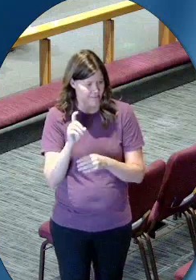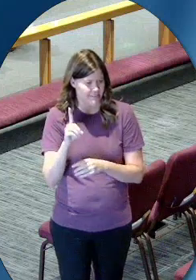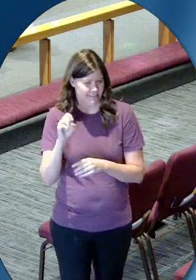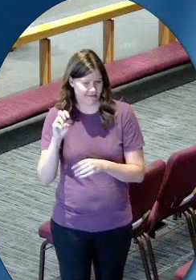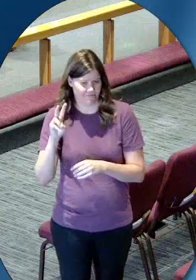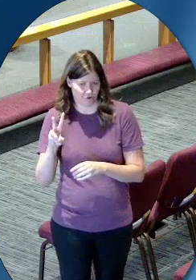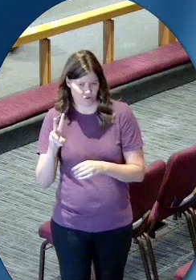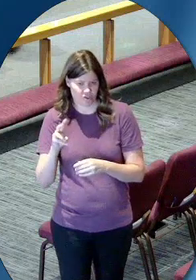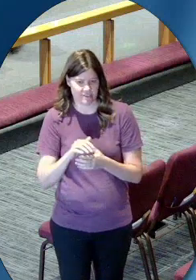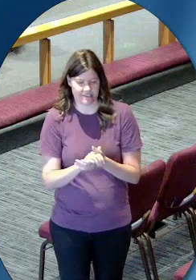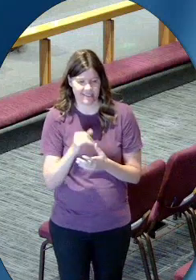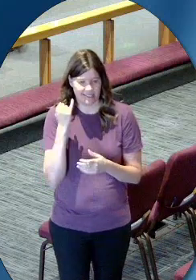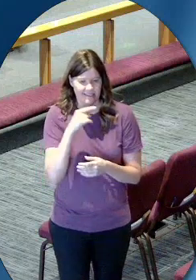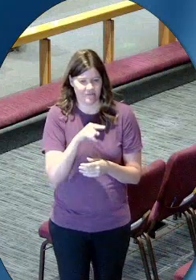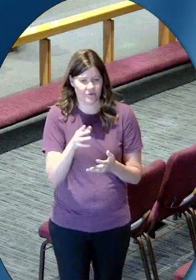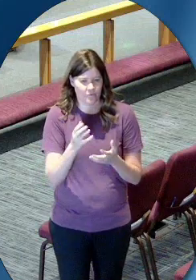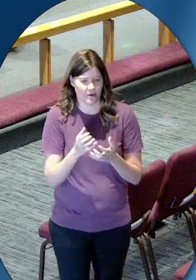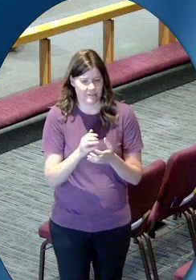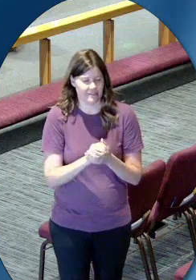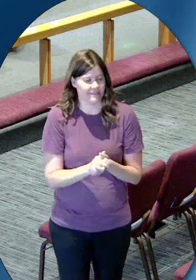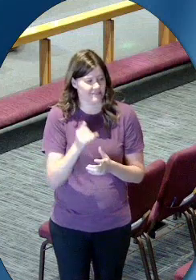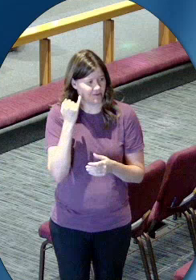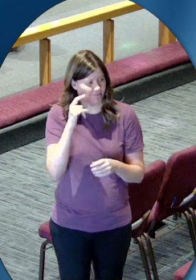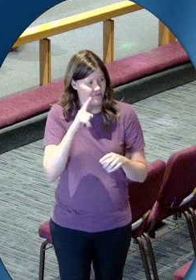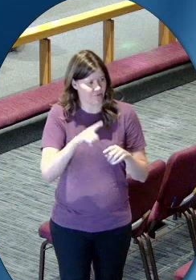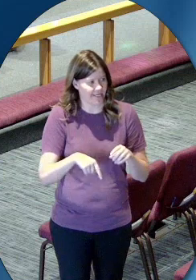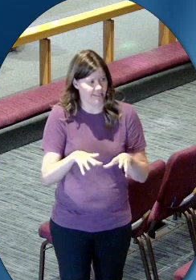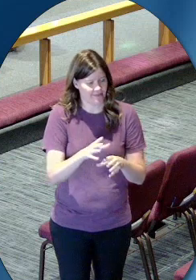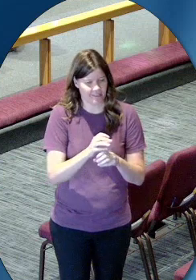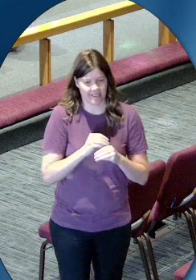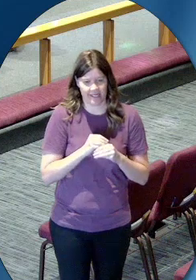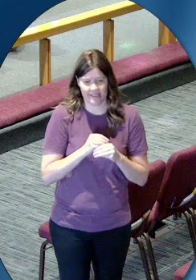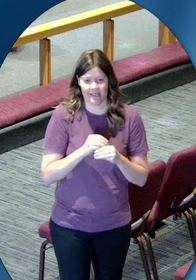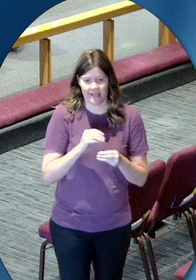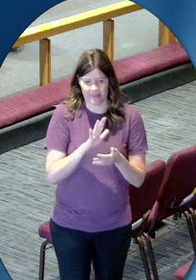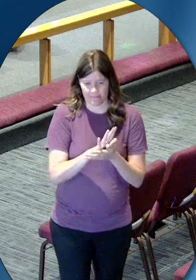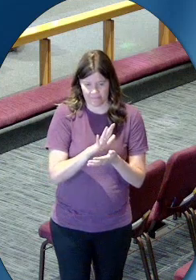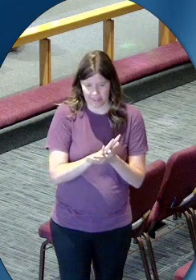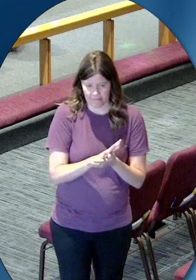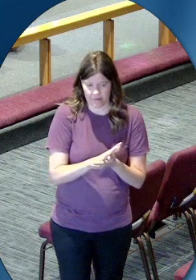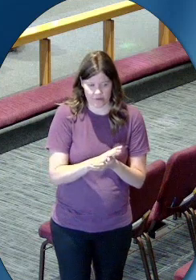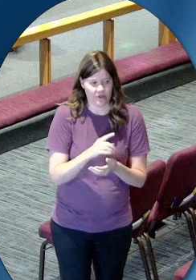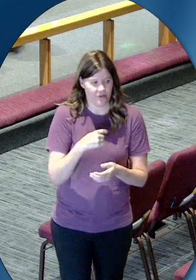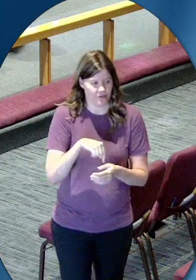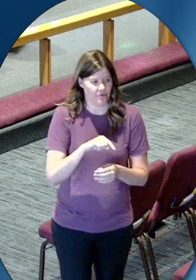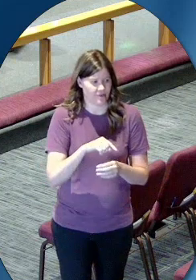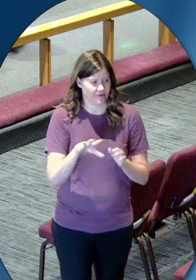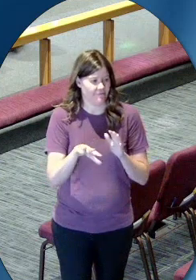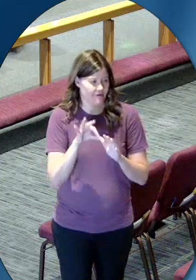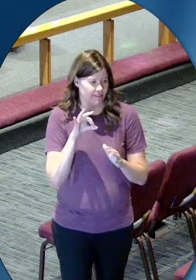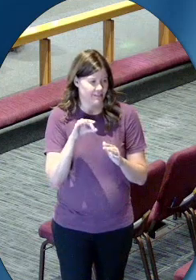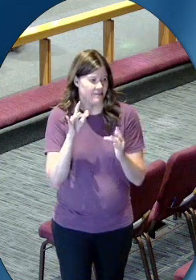you can't get the devotional in paper, you can get it online.